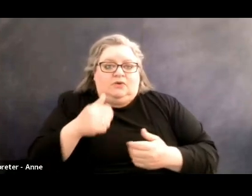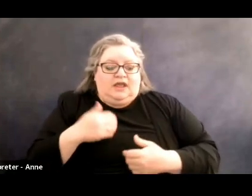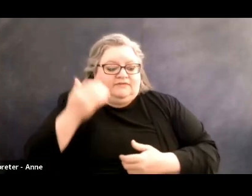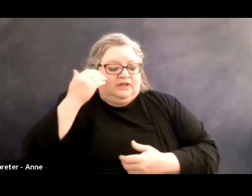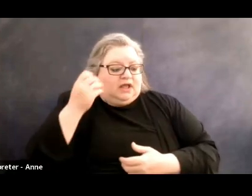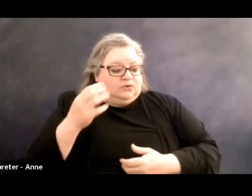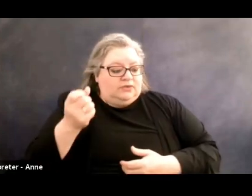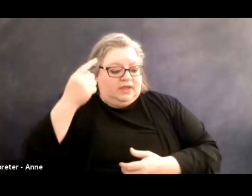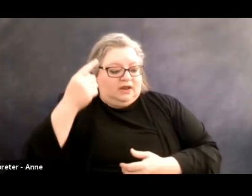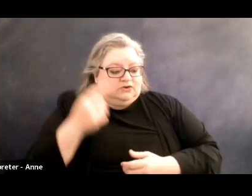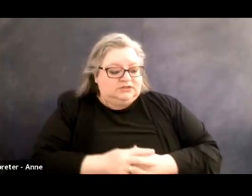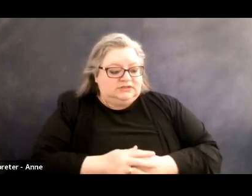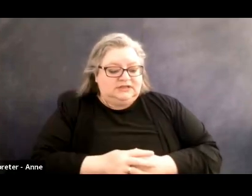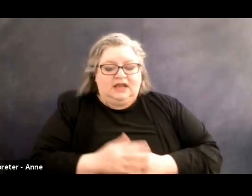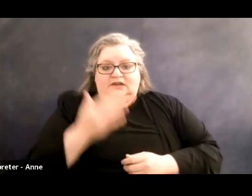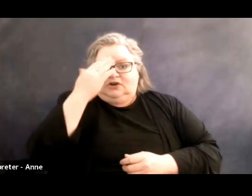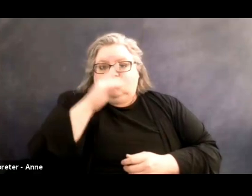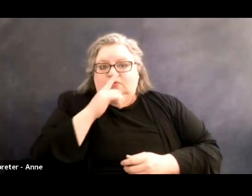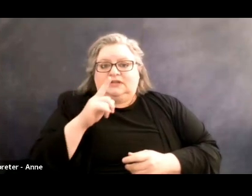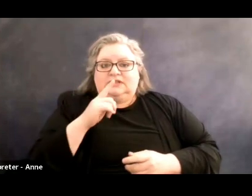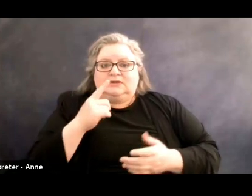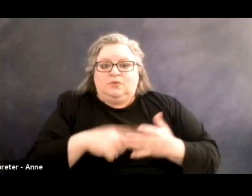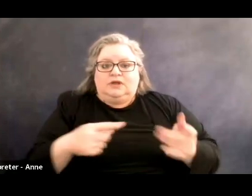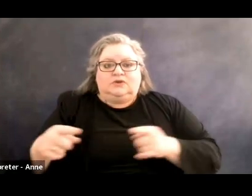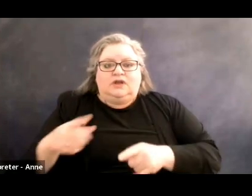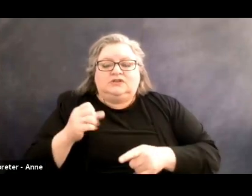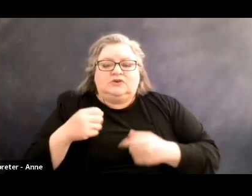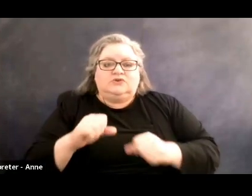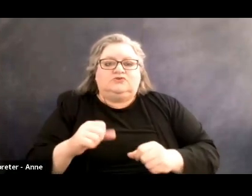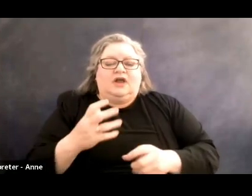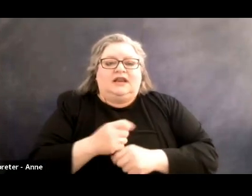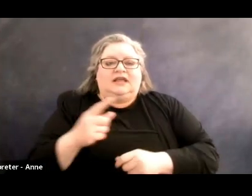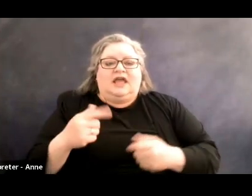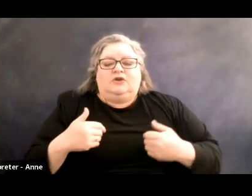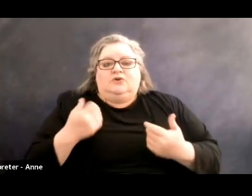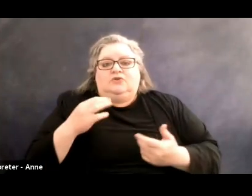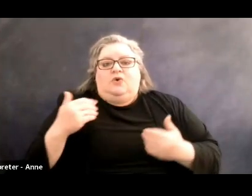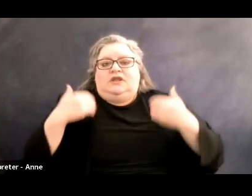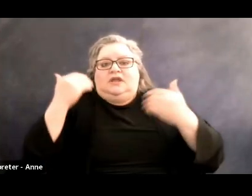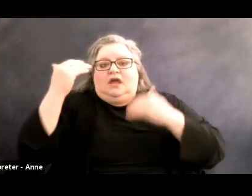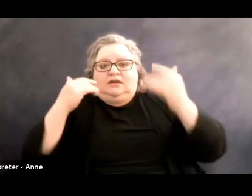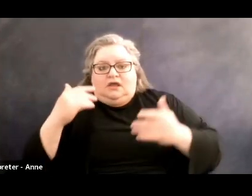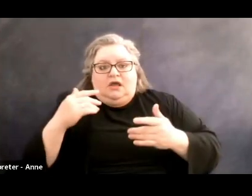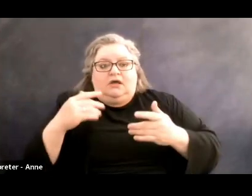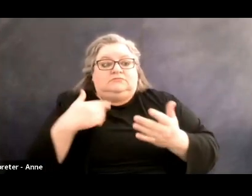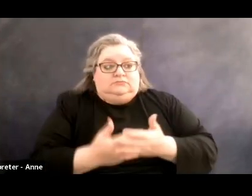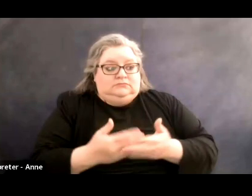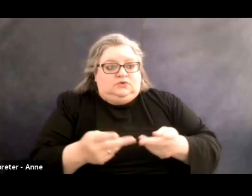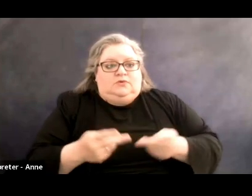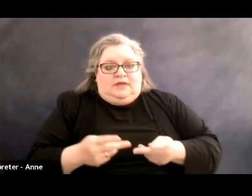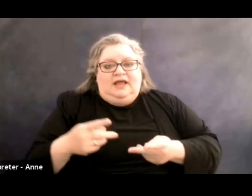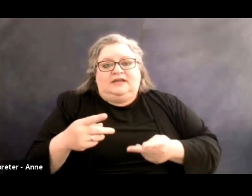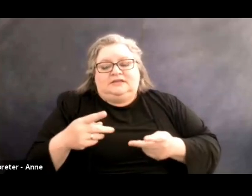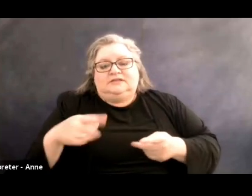or the understanding to know what's really going on. And so you try to get your youth, young adult or adult to a place where they can help you. And so how do we make